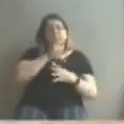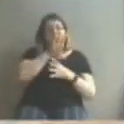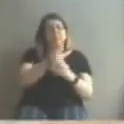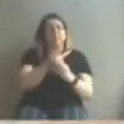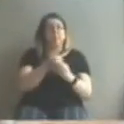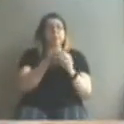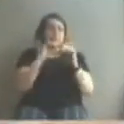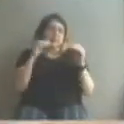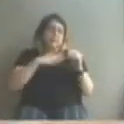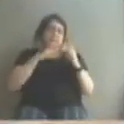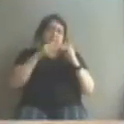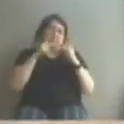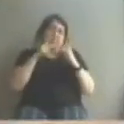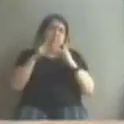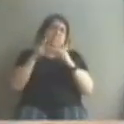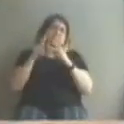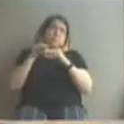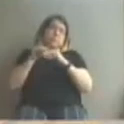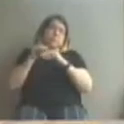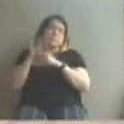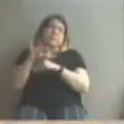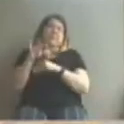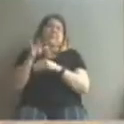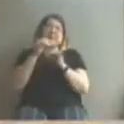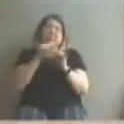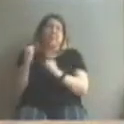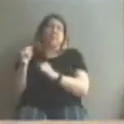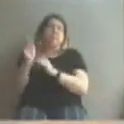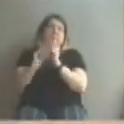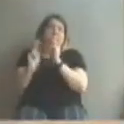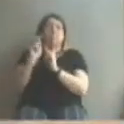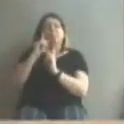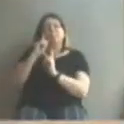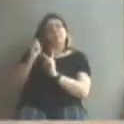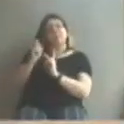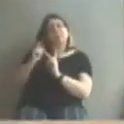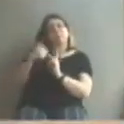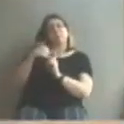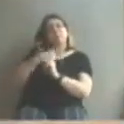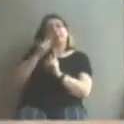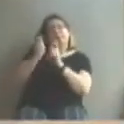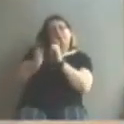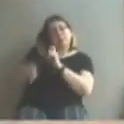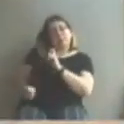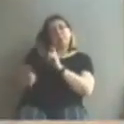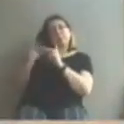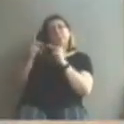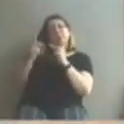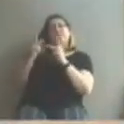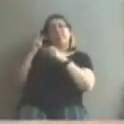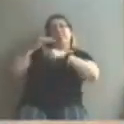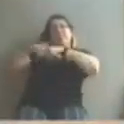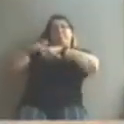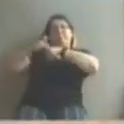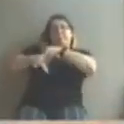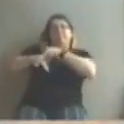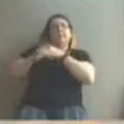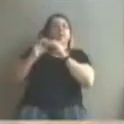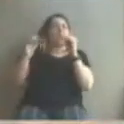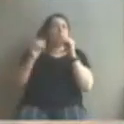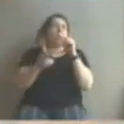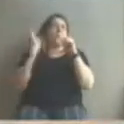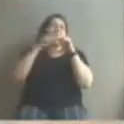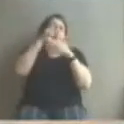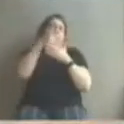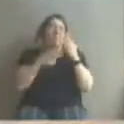of my positions right now impact individual people because people weren't in the positions that we've repurposed. And there's no, again, increased cost with what